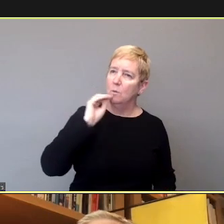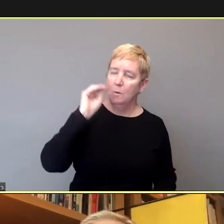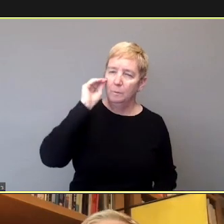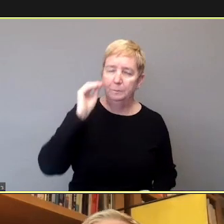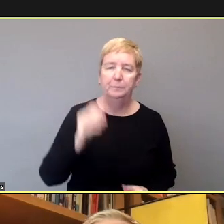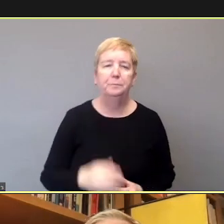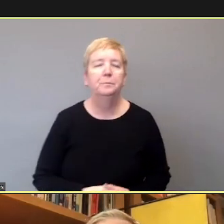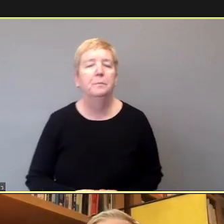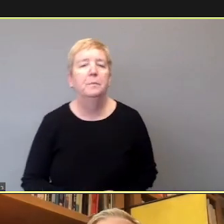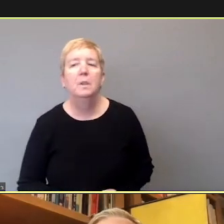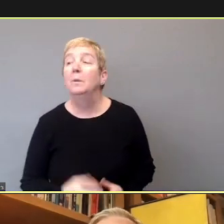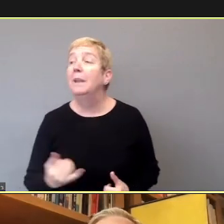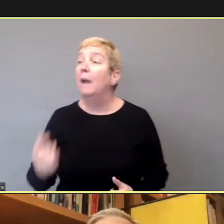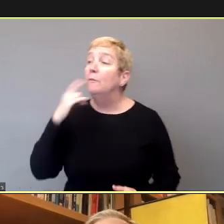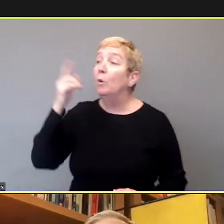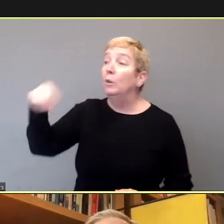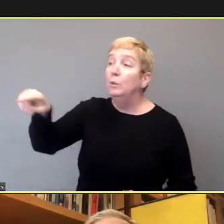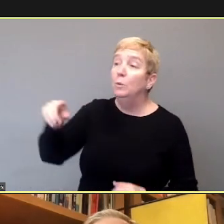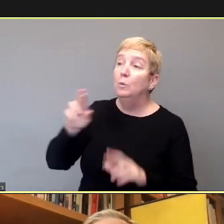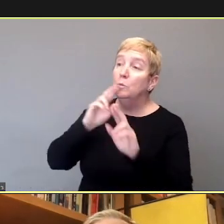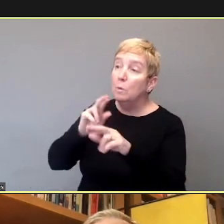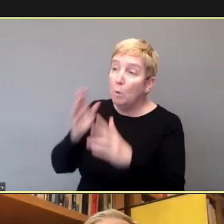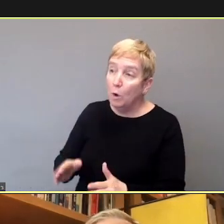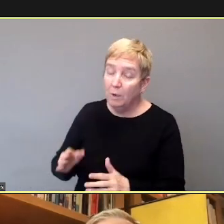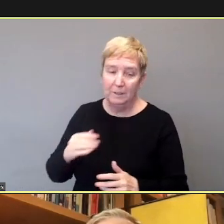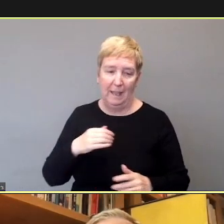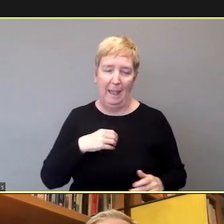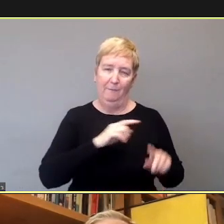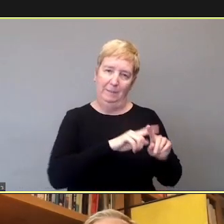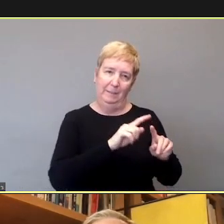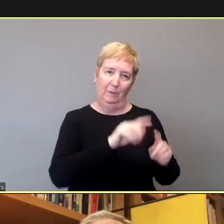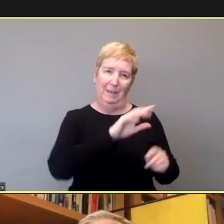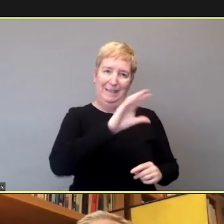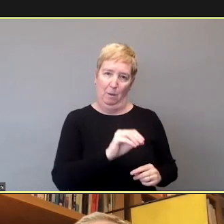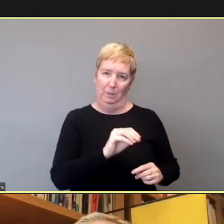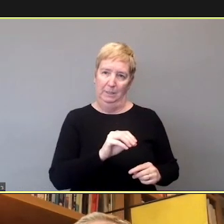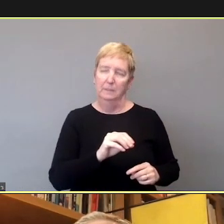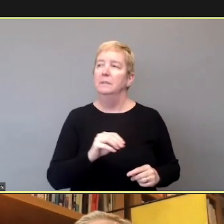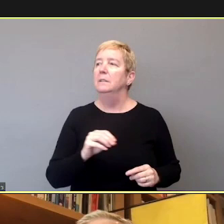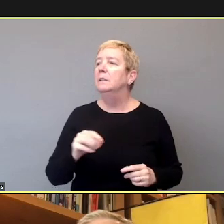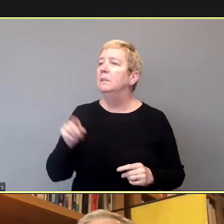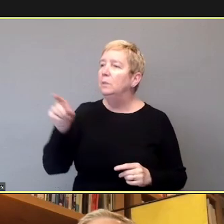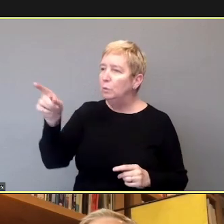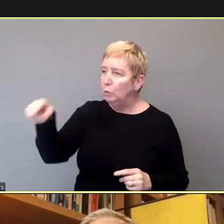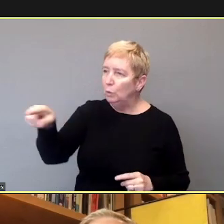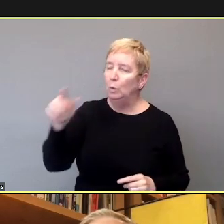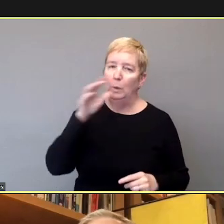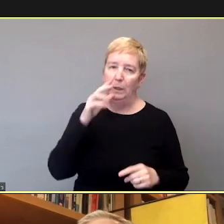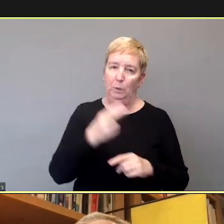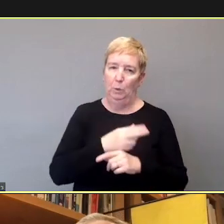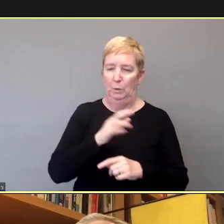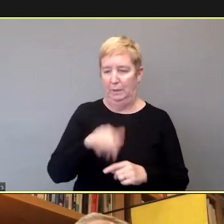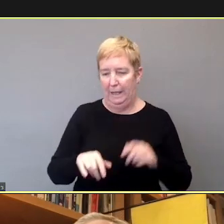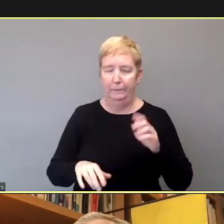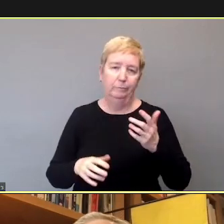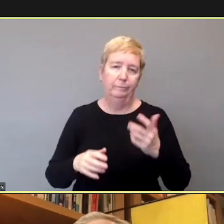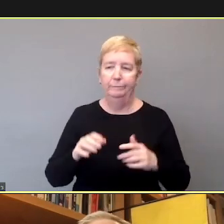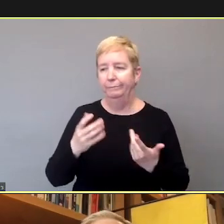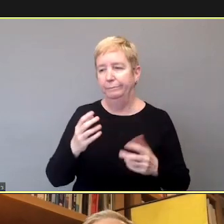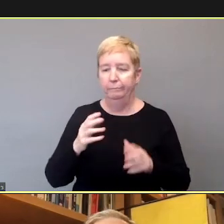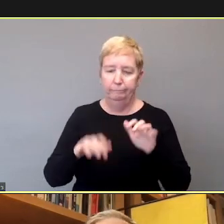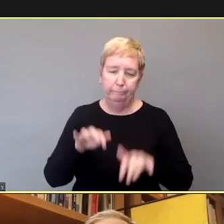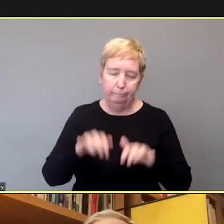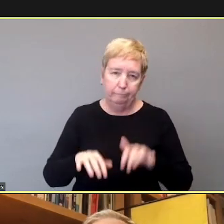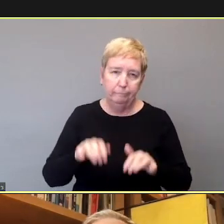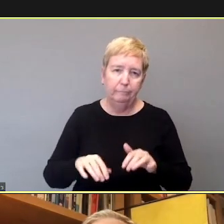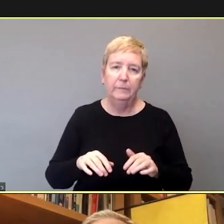this page. One, you're going to want to, of course, use this website finder to publish